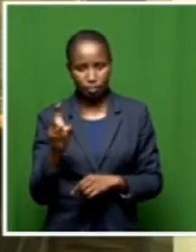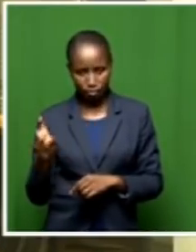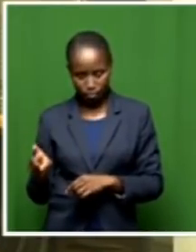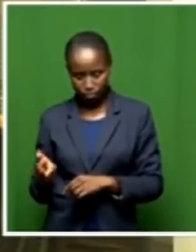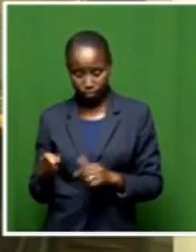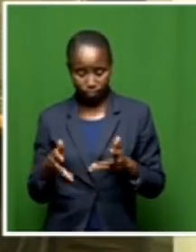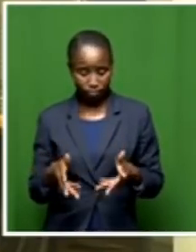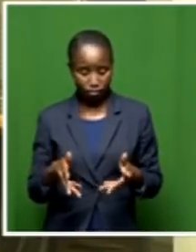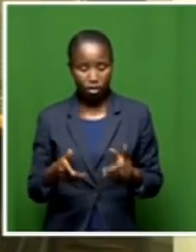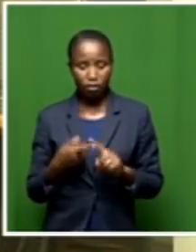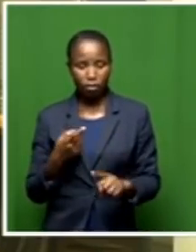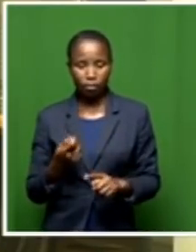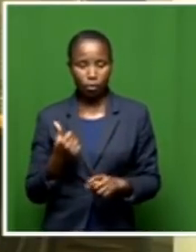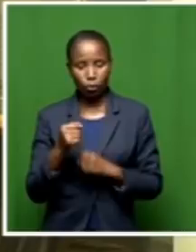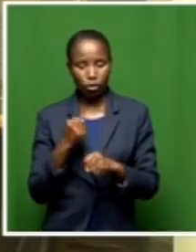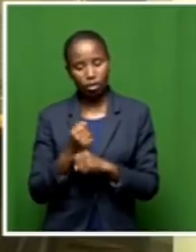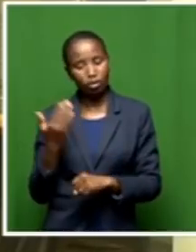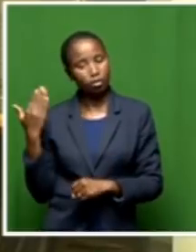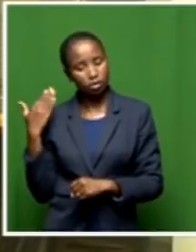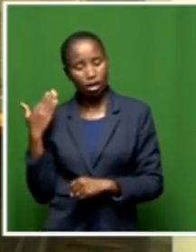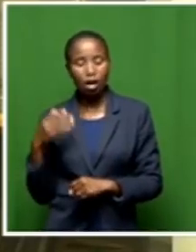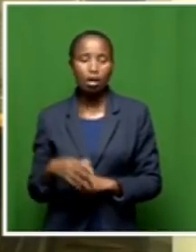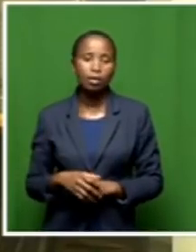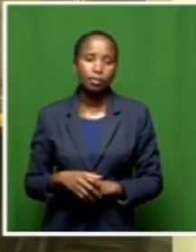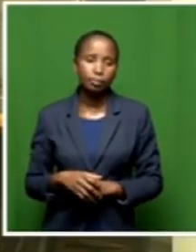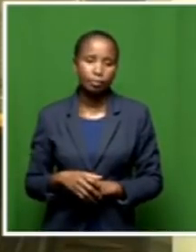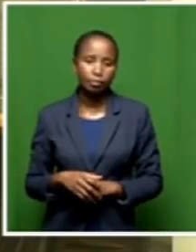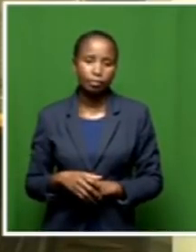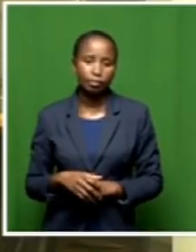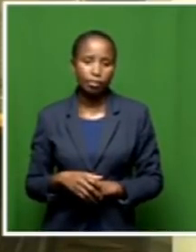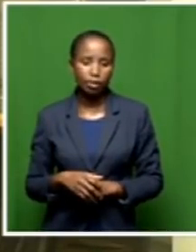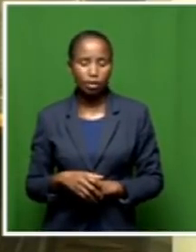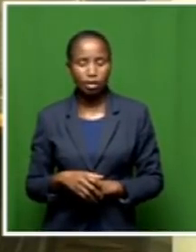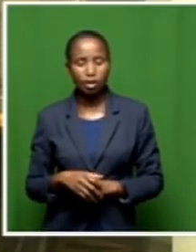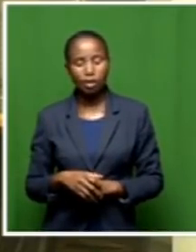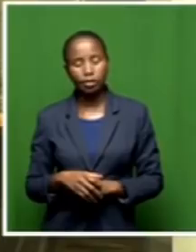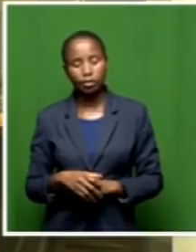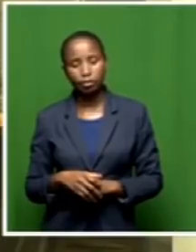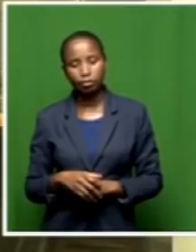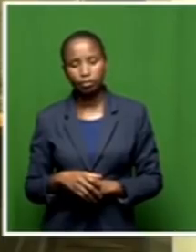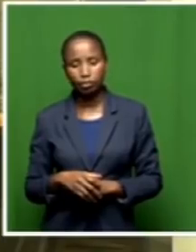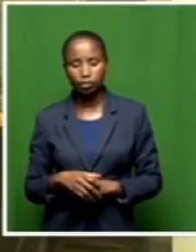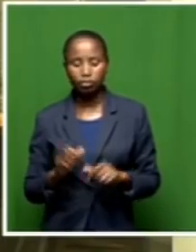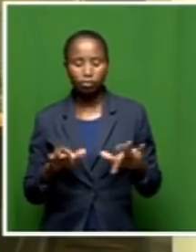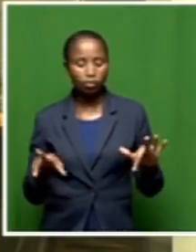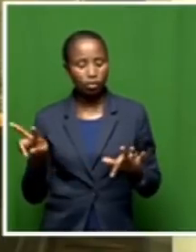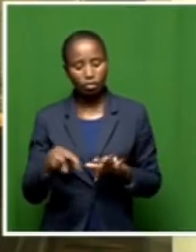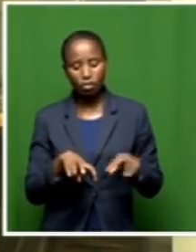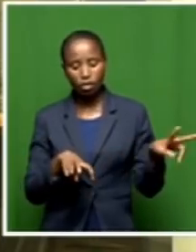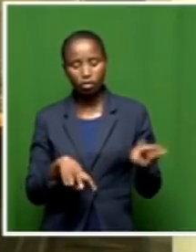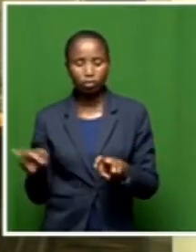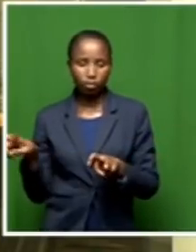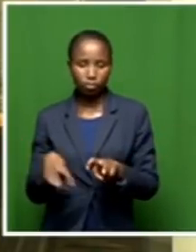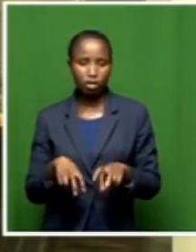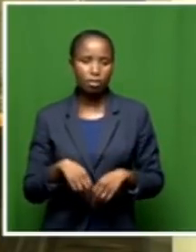of rivalry, music, dancing, as we've seen in other areas or in previous